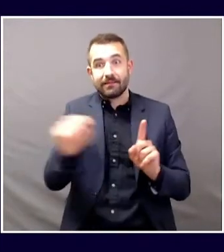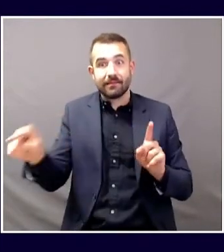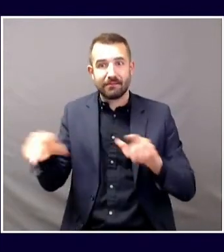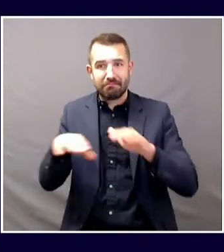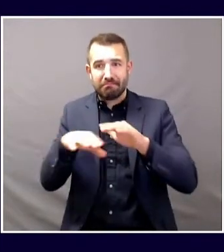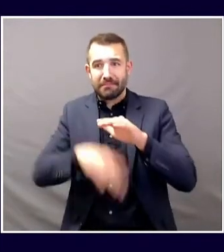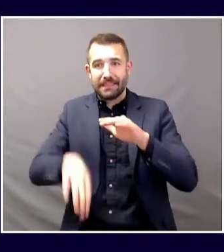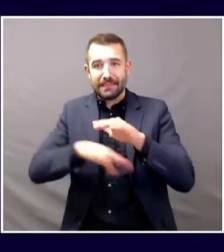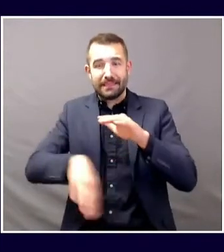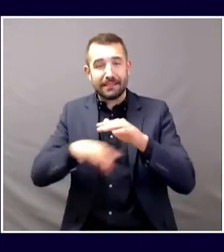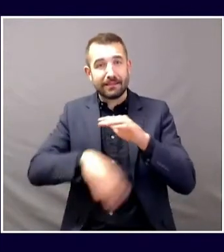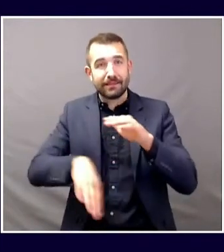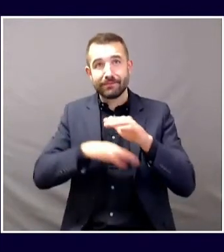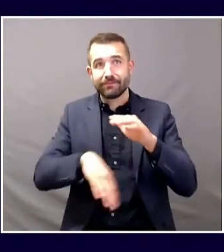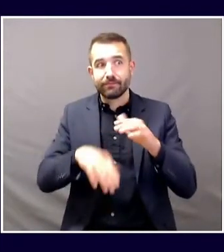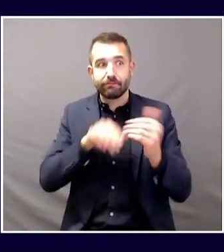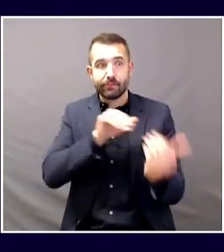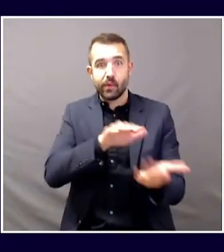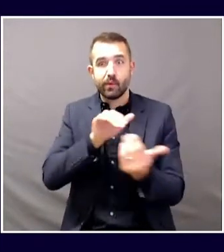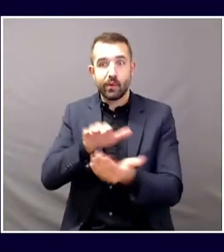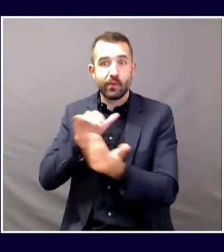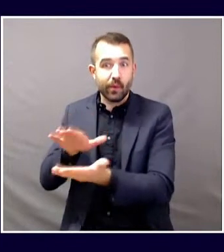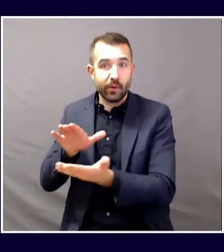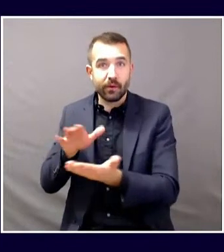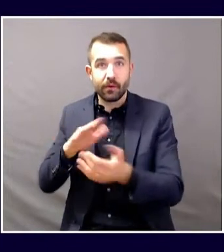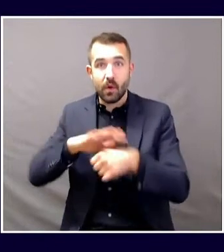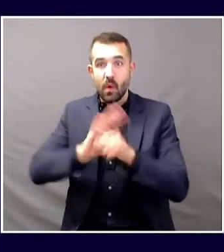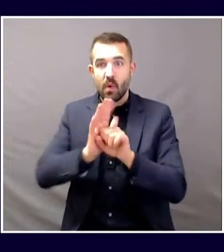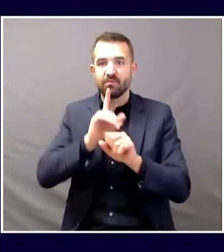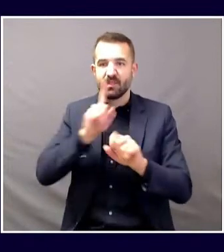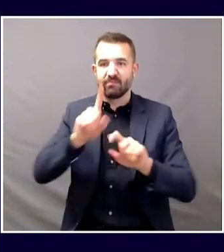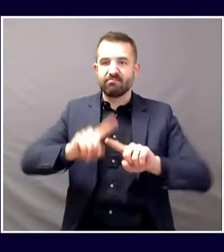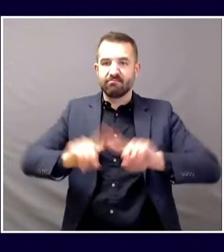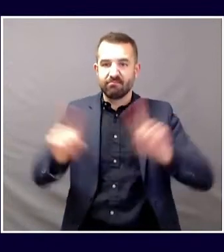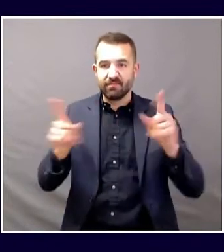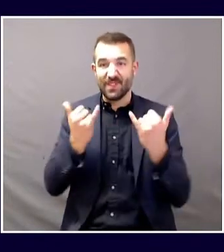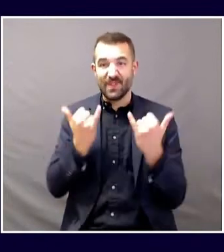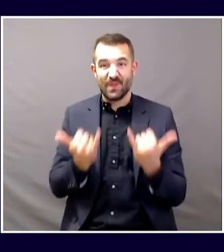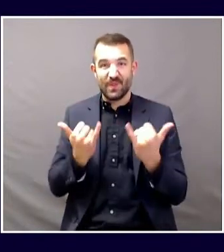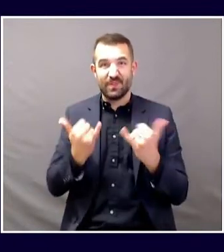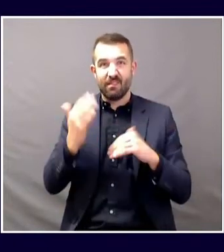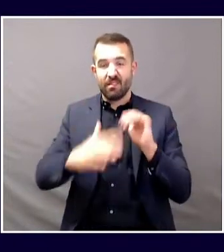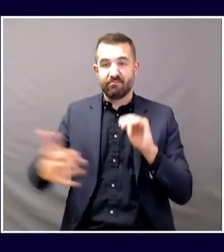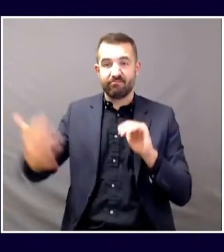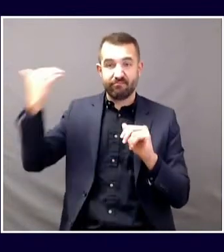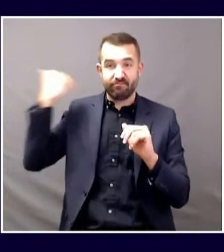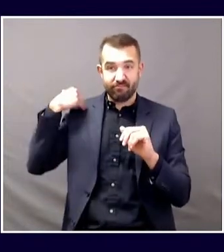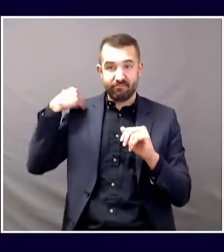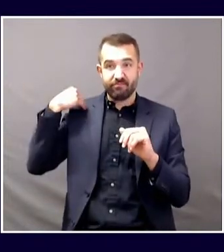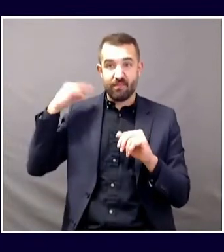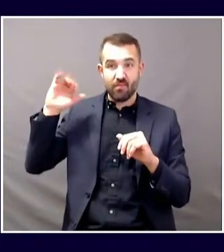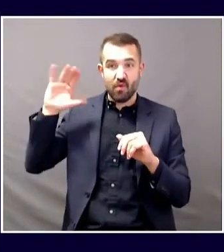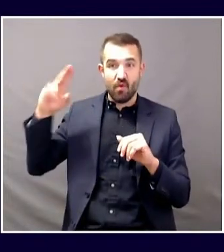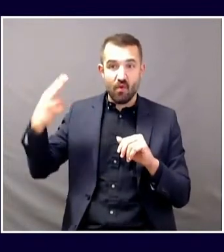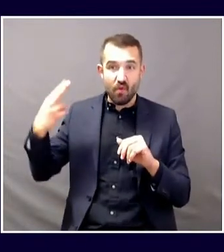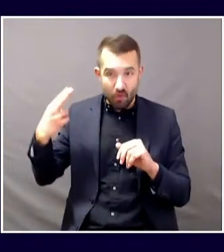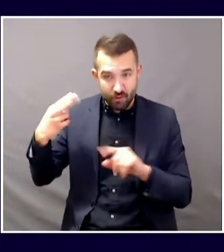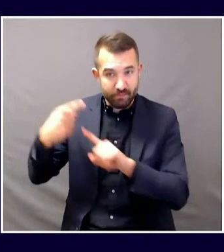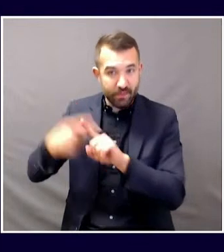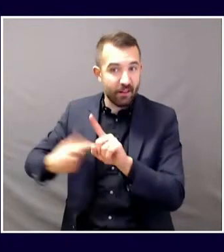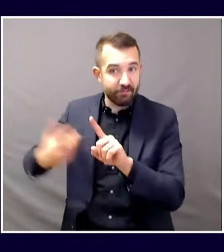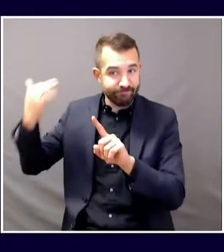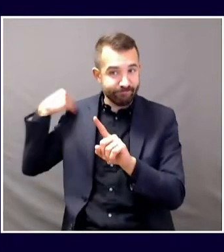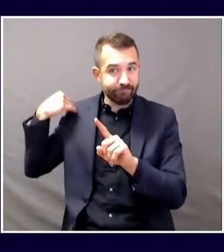of today is different from the pandemic of March or April. I ask everyone to update